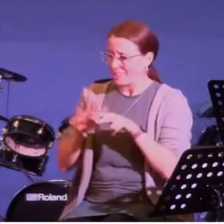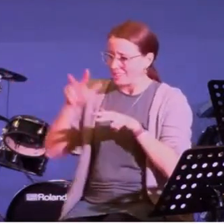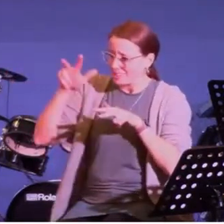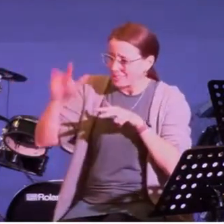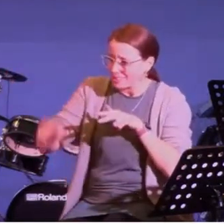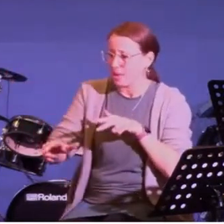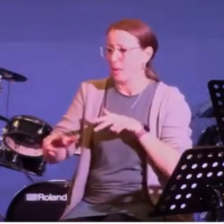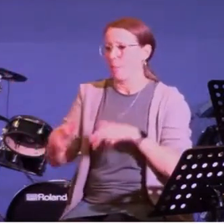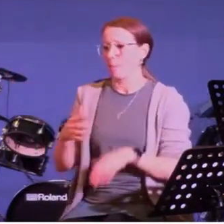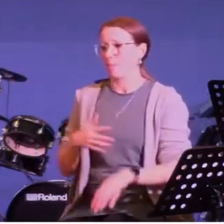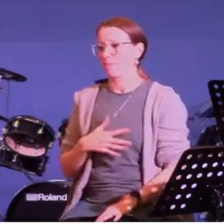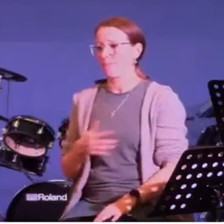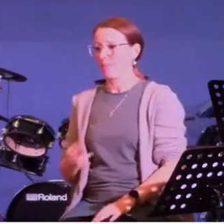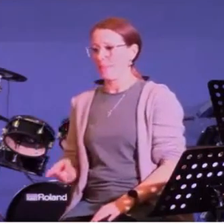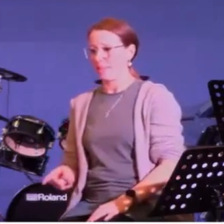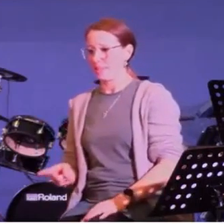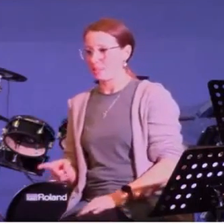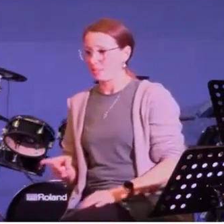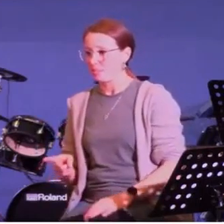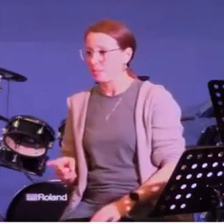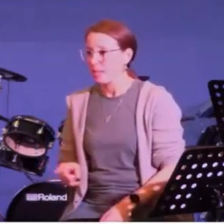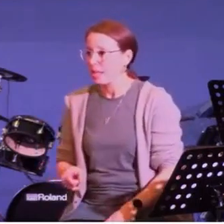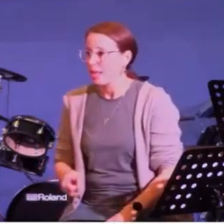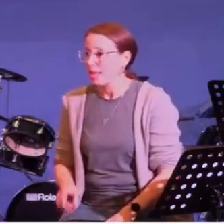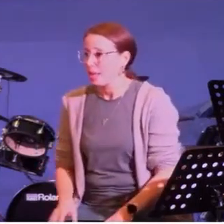this for so long.